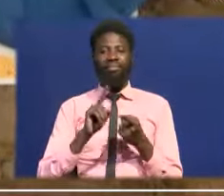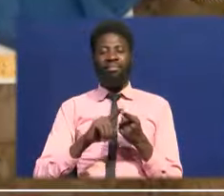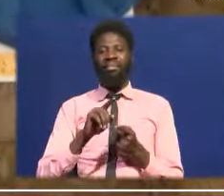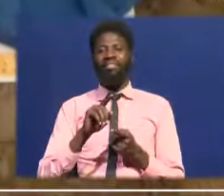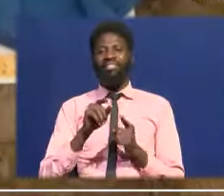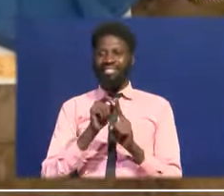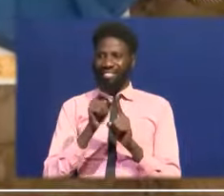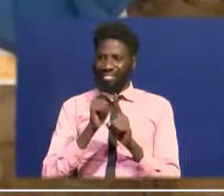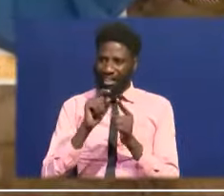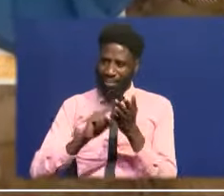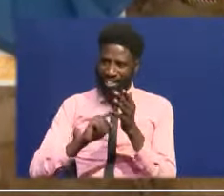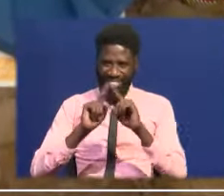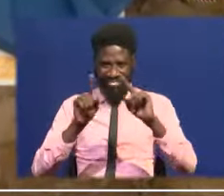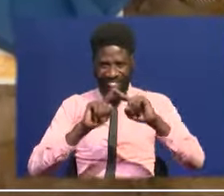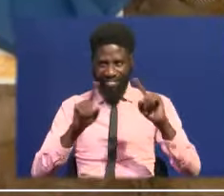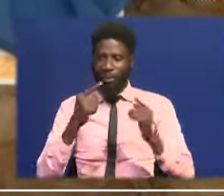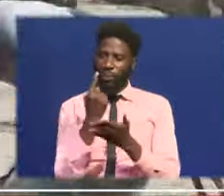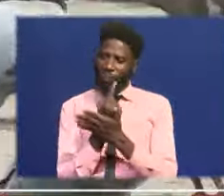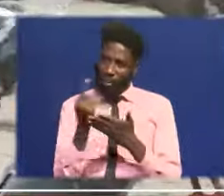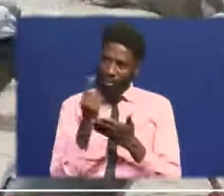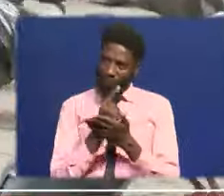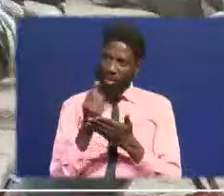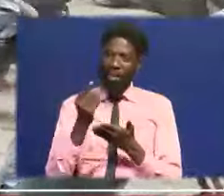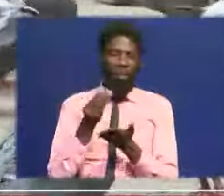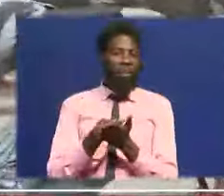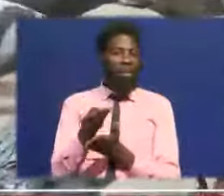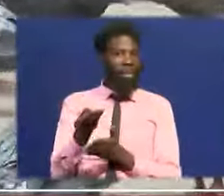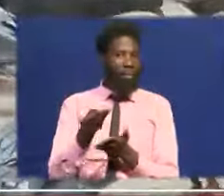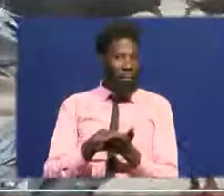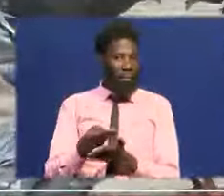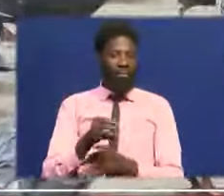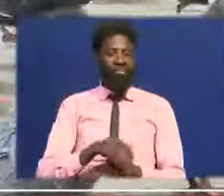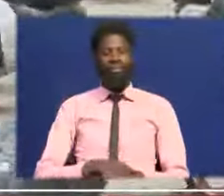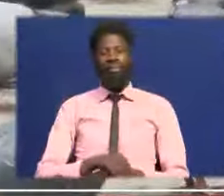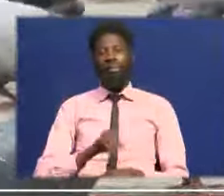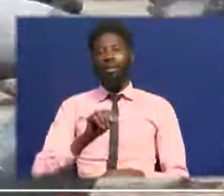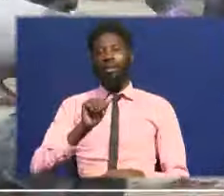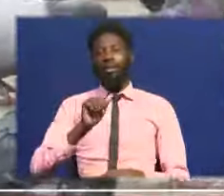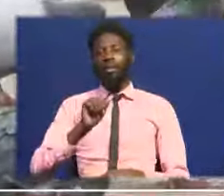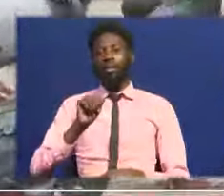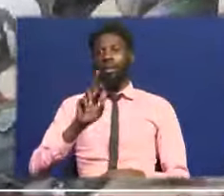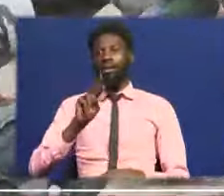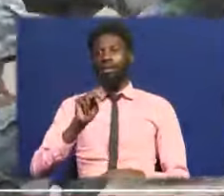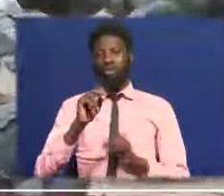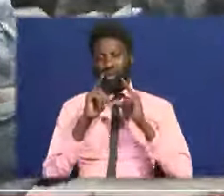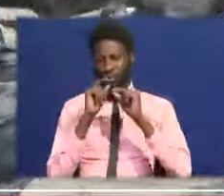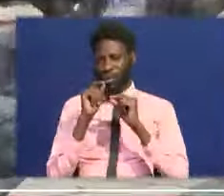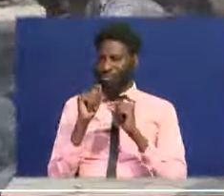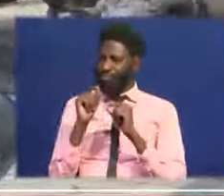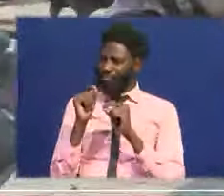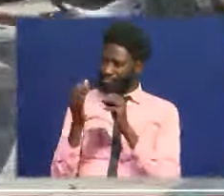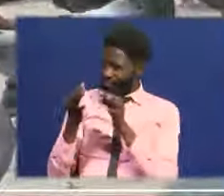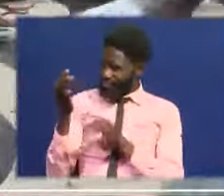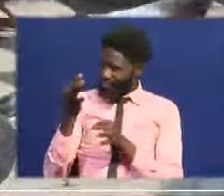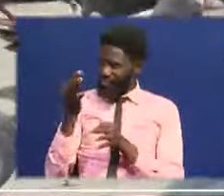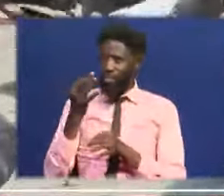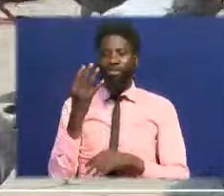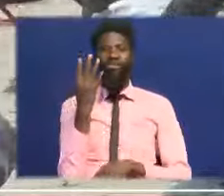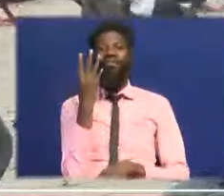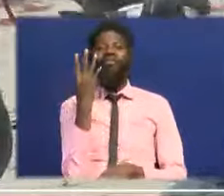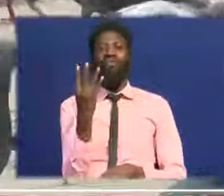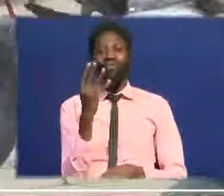mawele, kila wiki. According to Shah, there are approximately 400 birds that land in the parking lot every